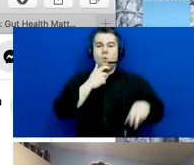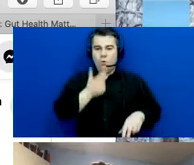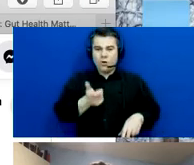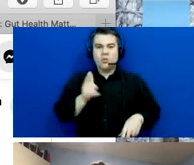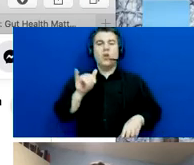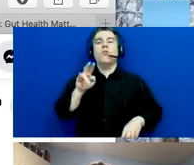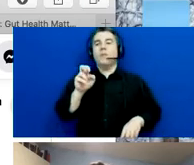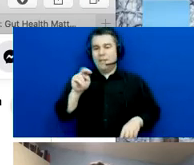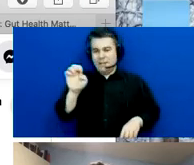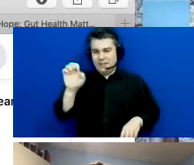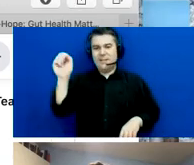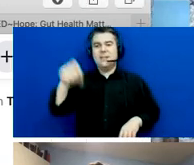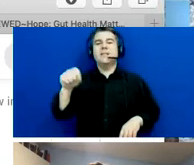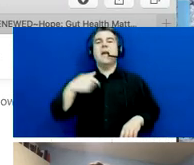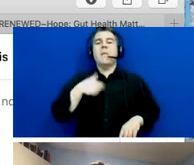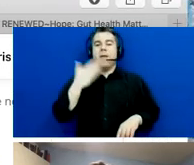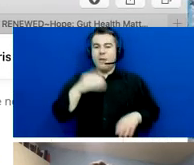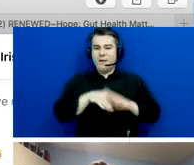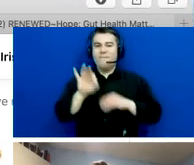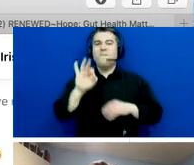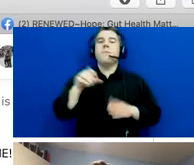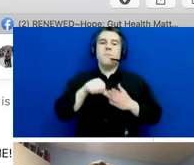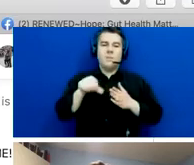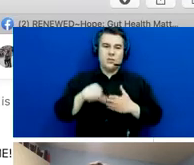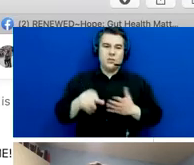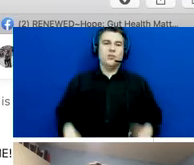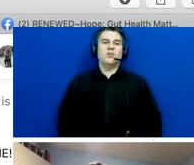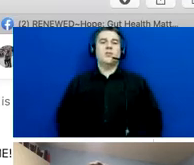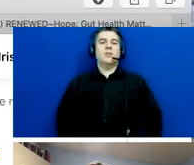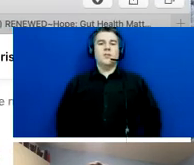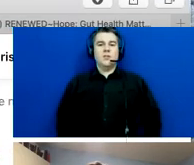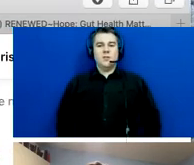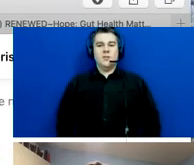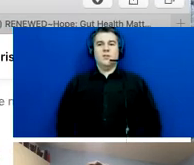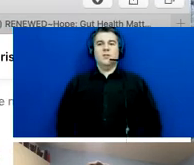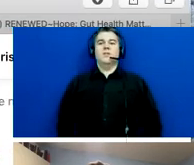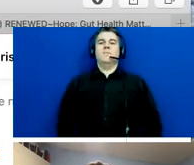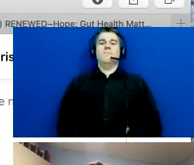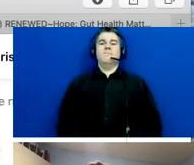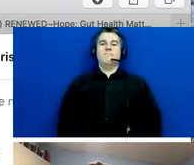in the Facebook page.